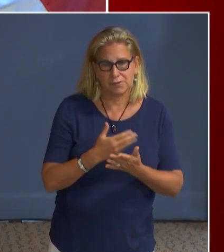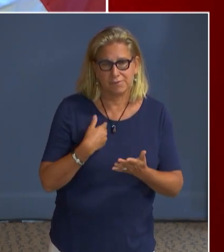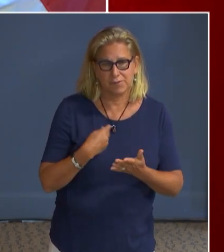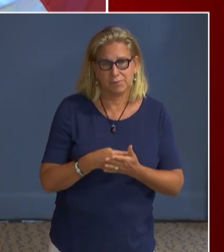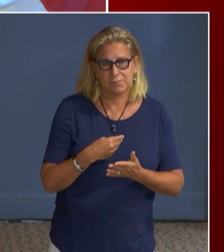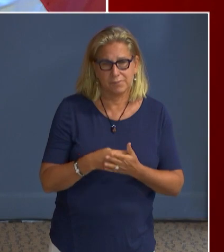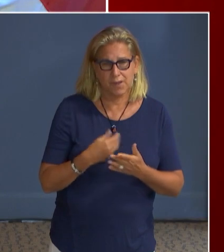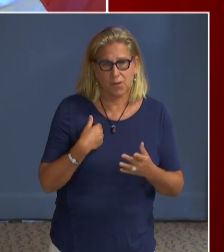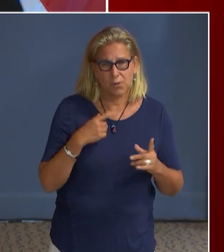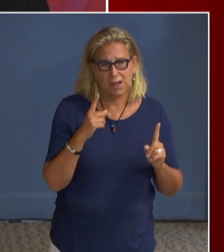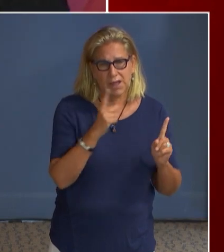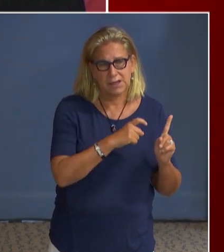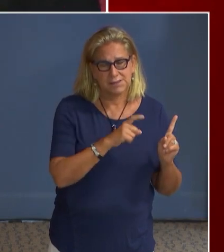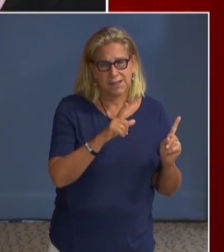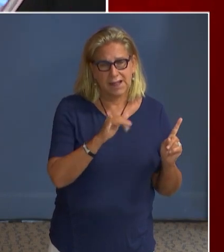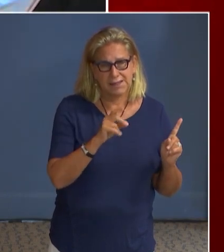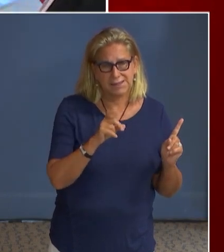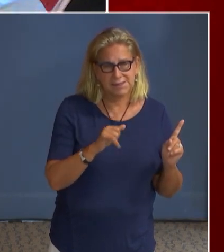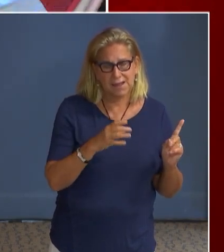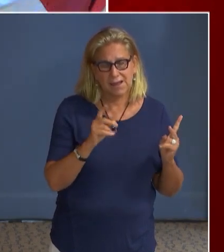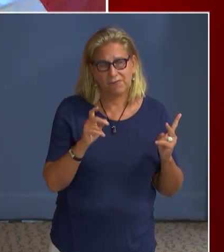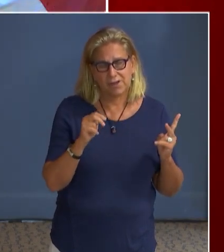other vacancies.